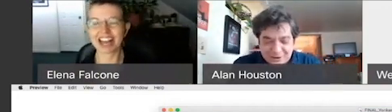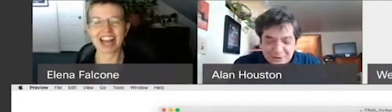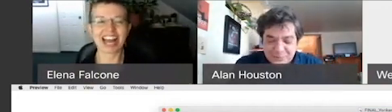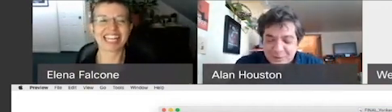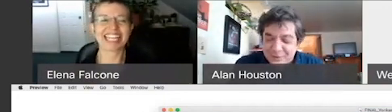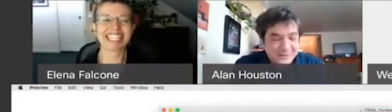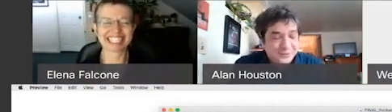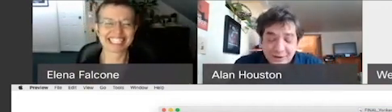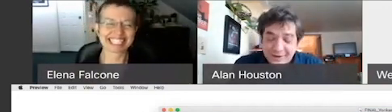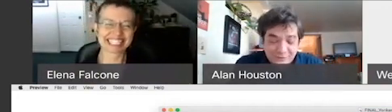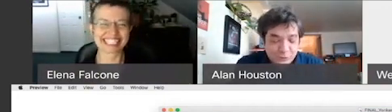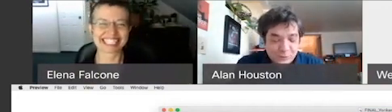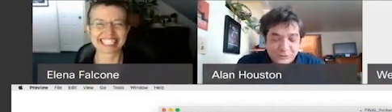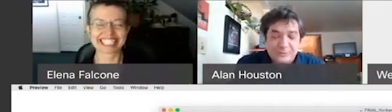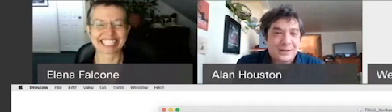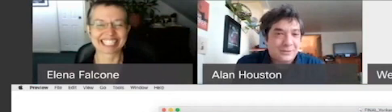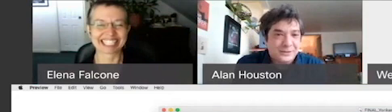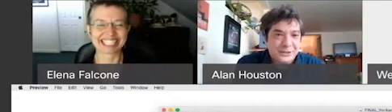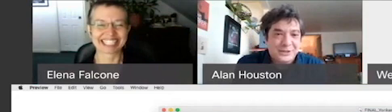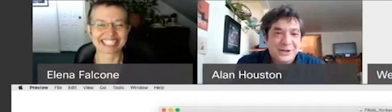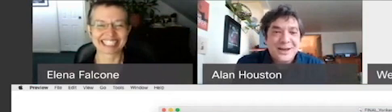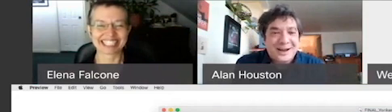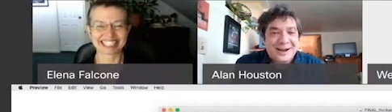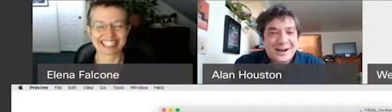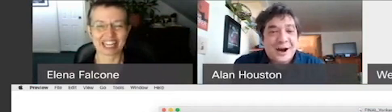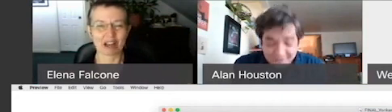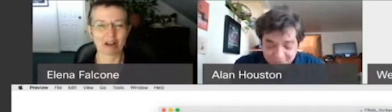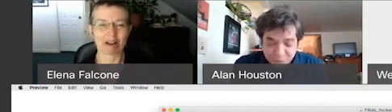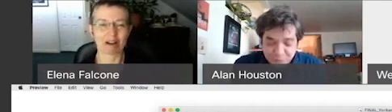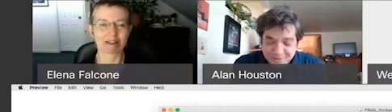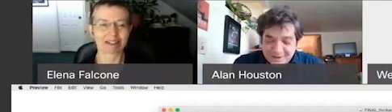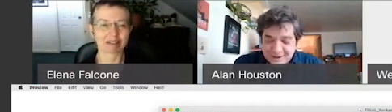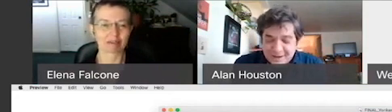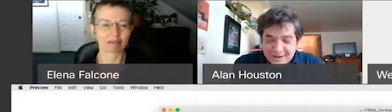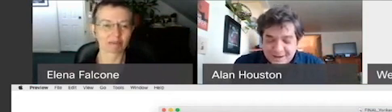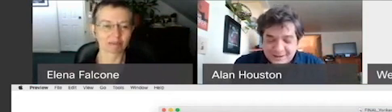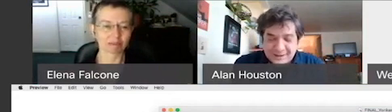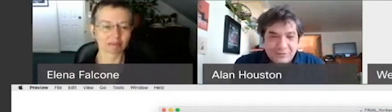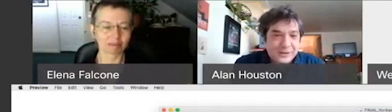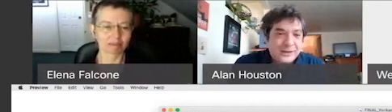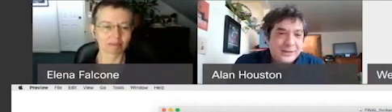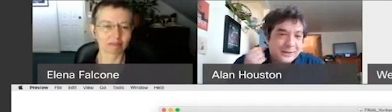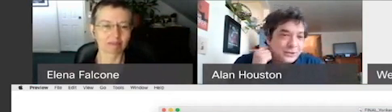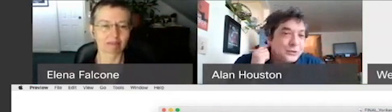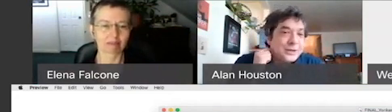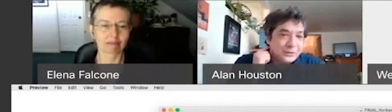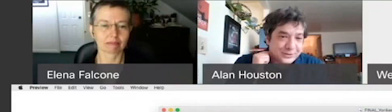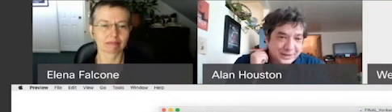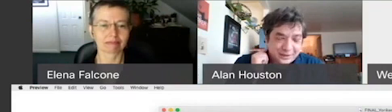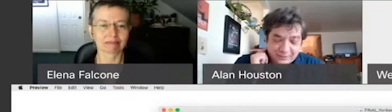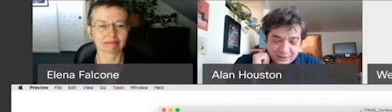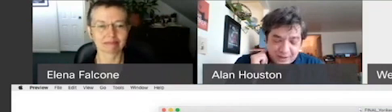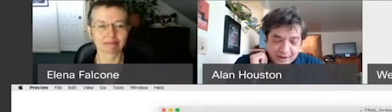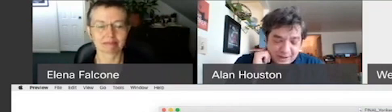it's a very informal drop-in conversation on Zoom every Tuesday and Thursday at 11